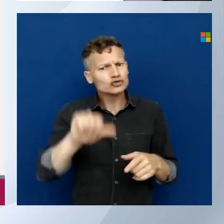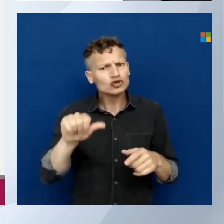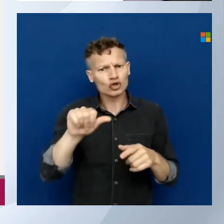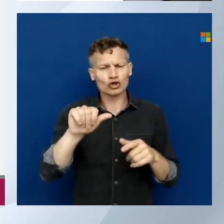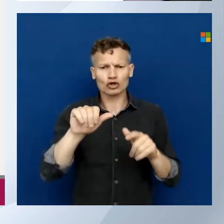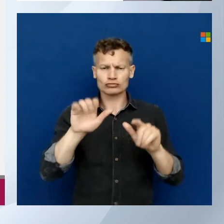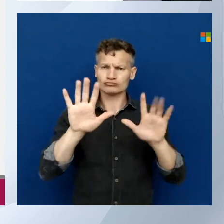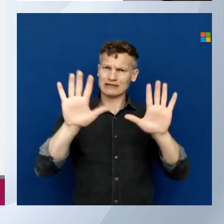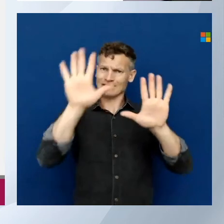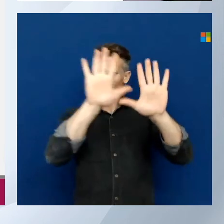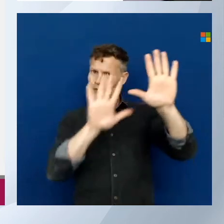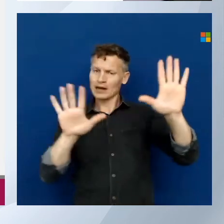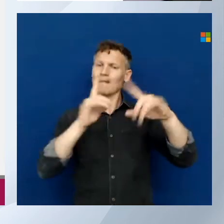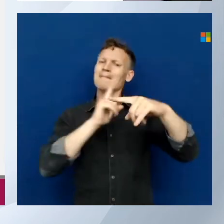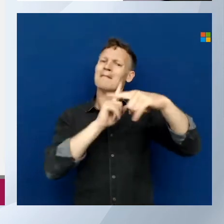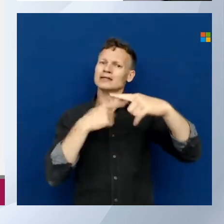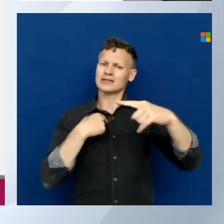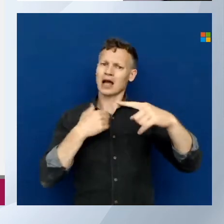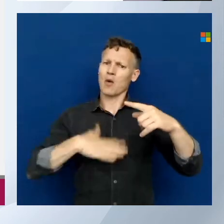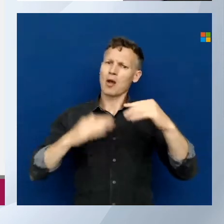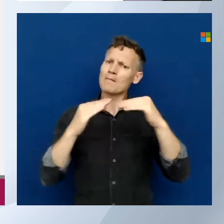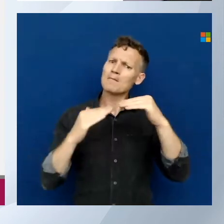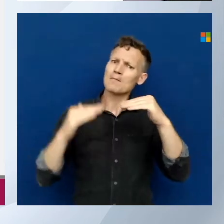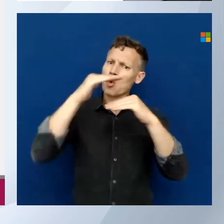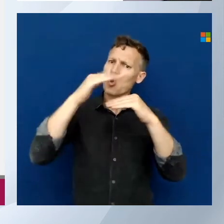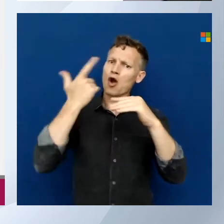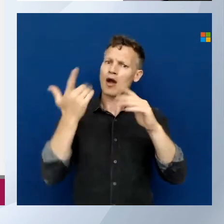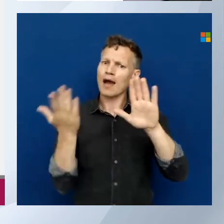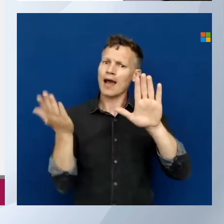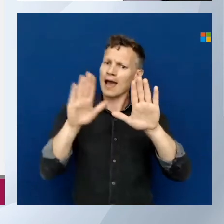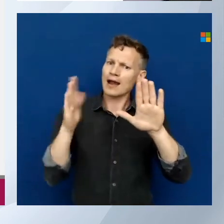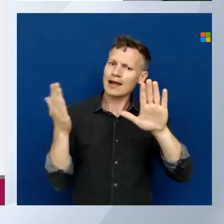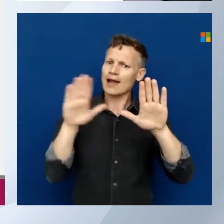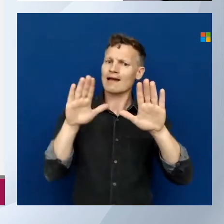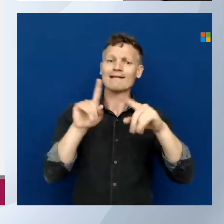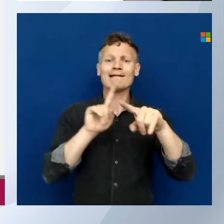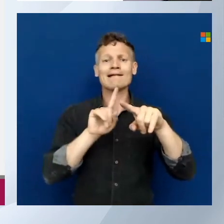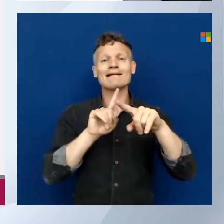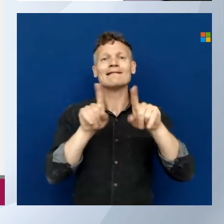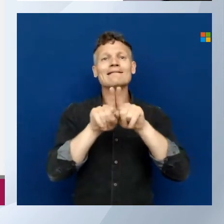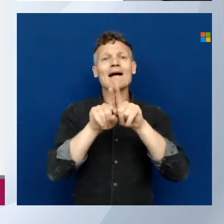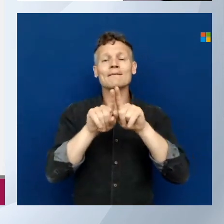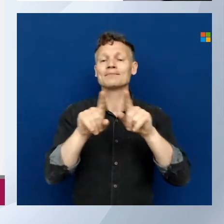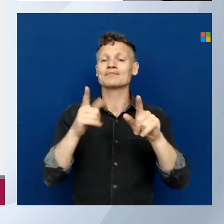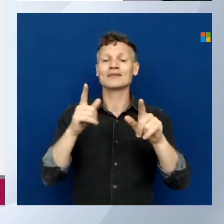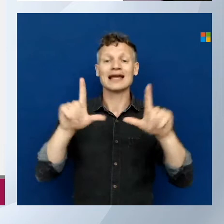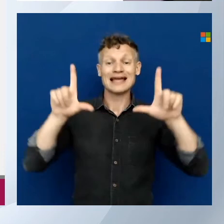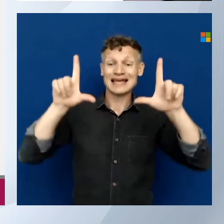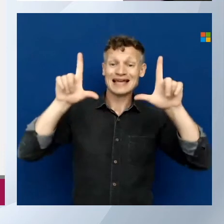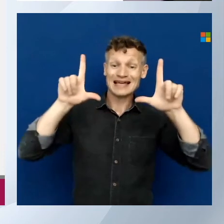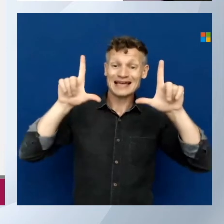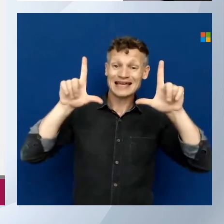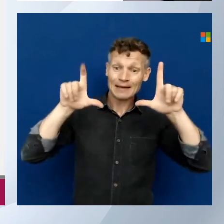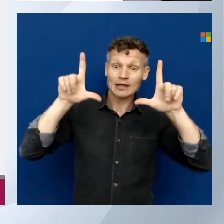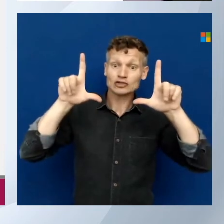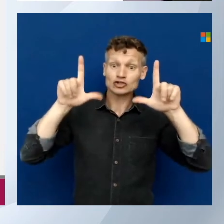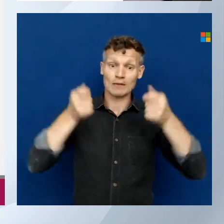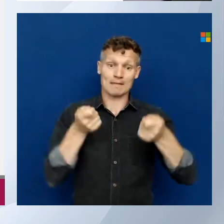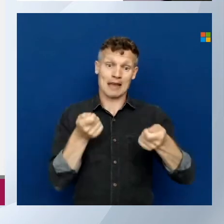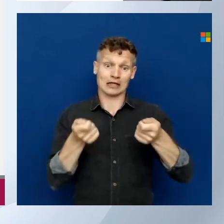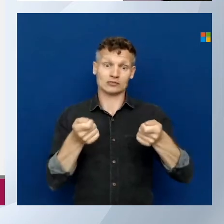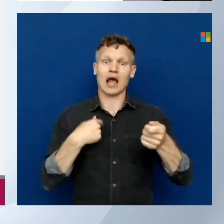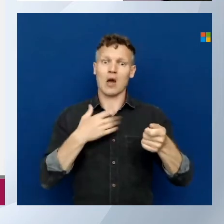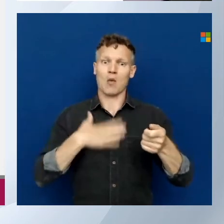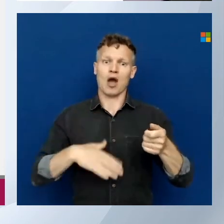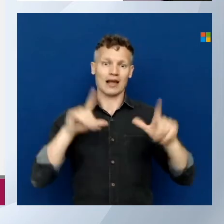like image management, making sure that I build my custom image before I do my ARM